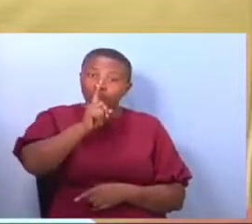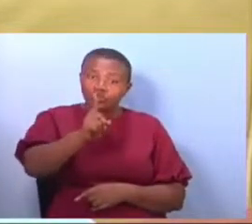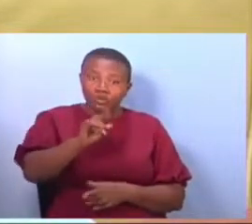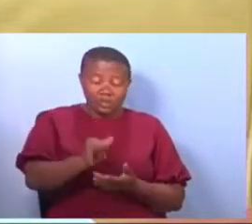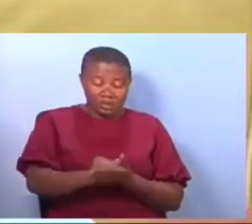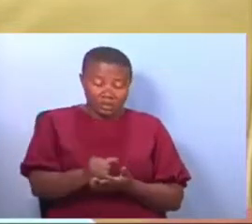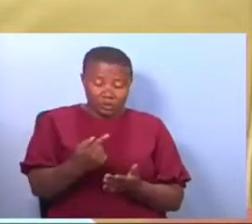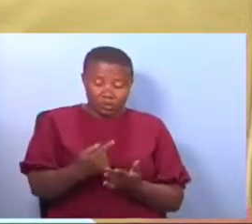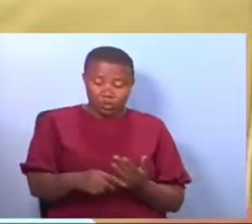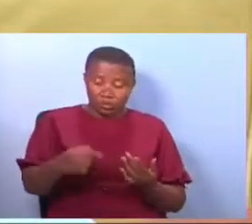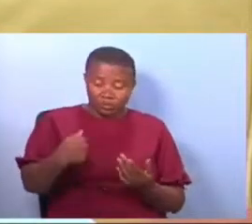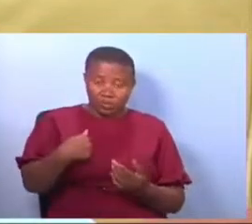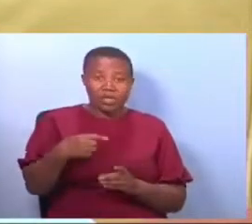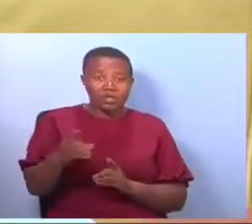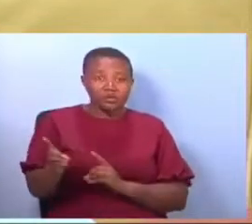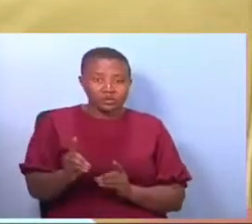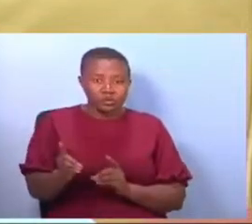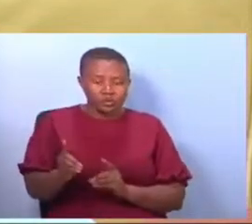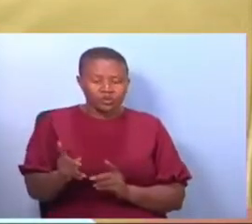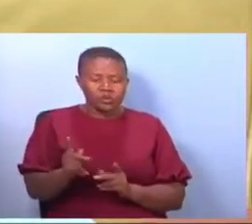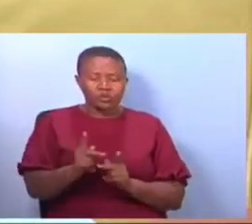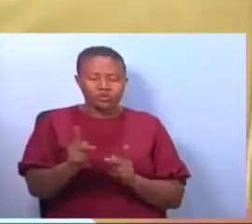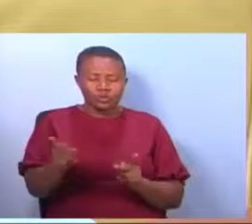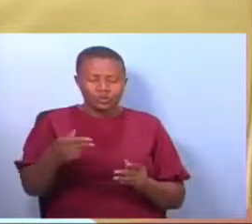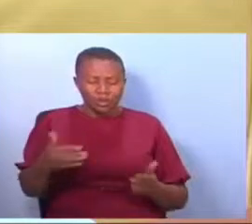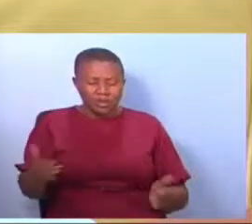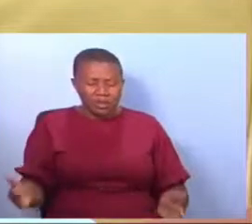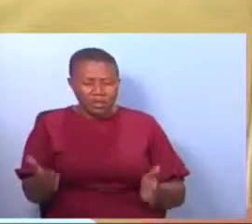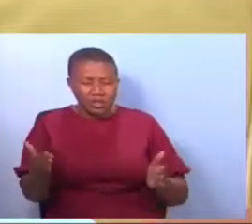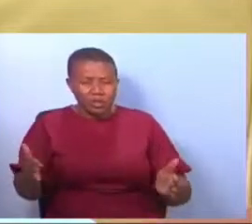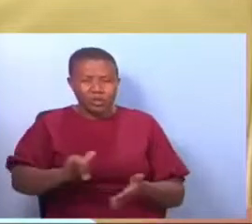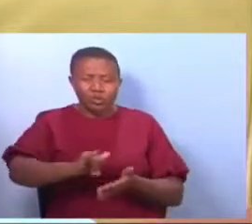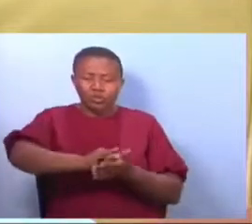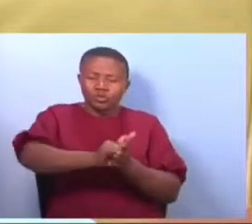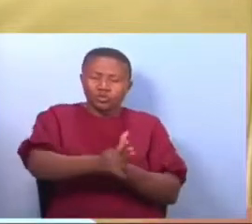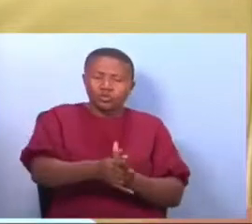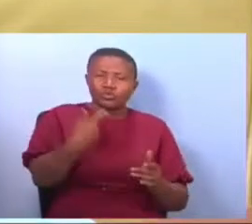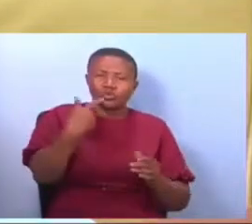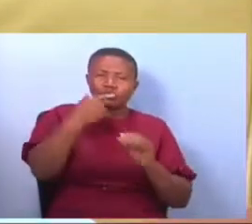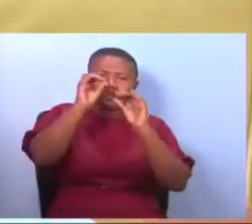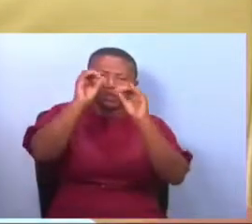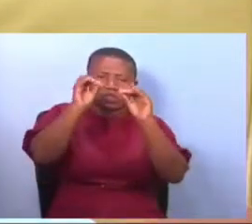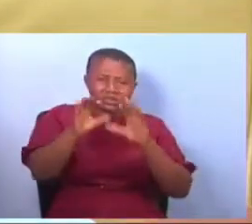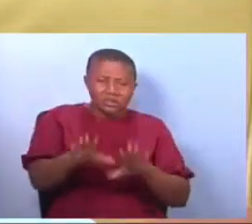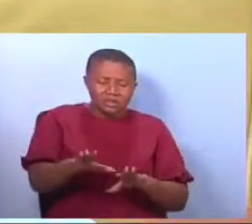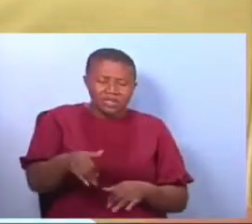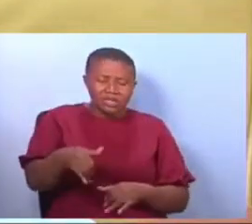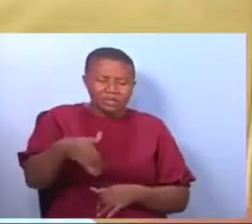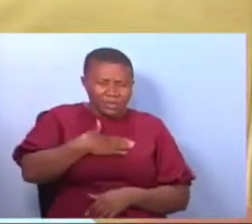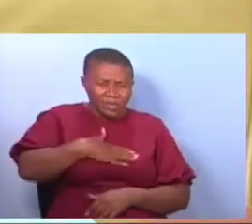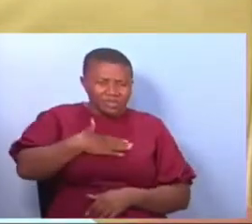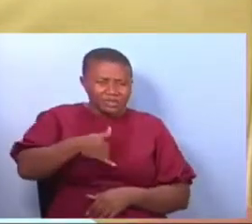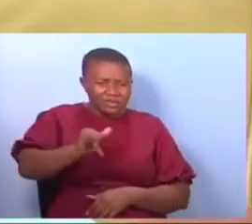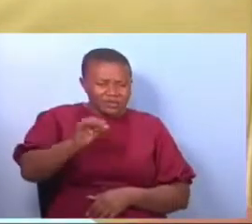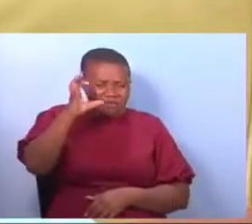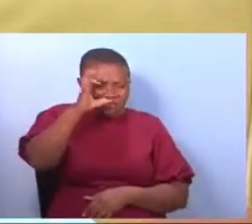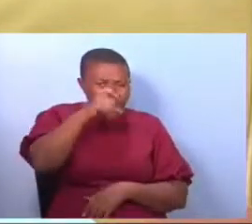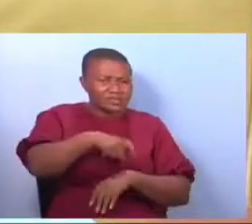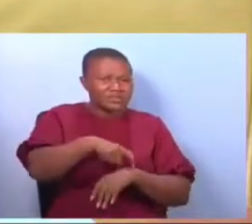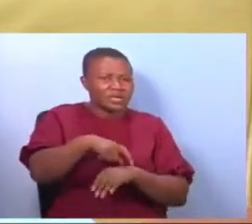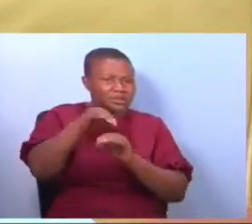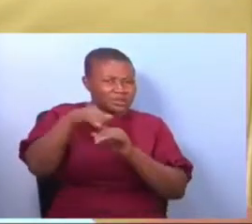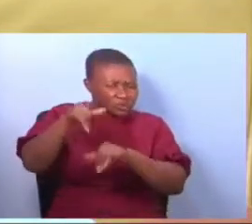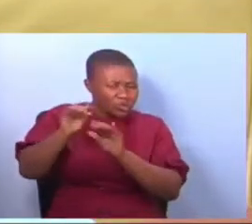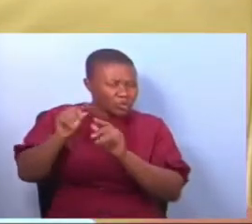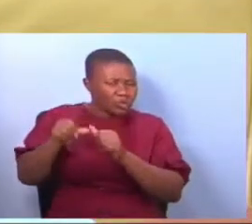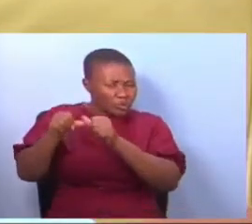would encourage those of you who are teachers to continue to find space to teach. Those who